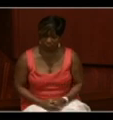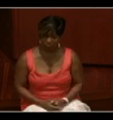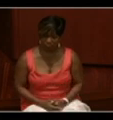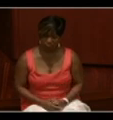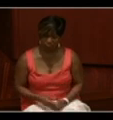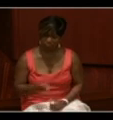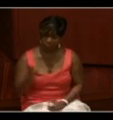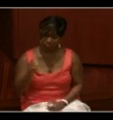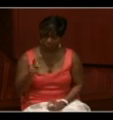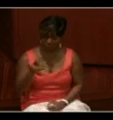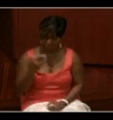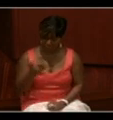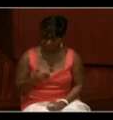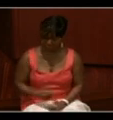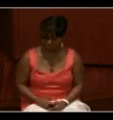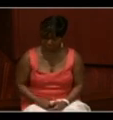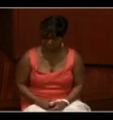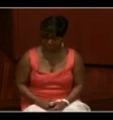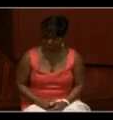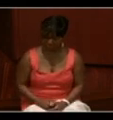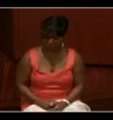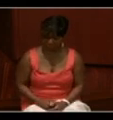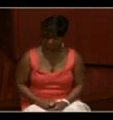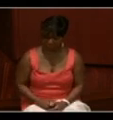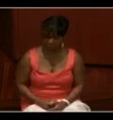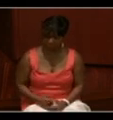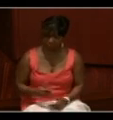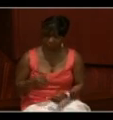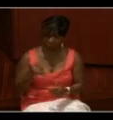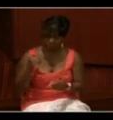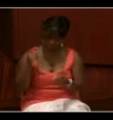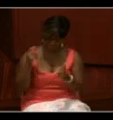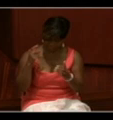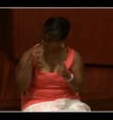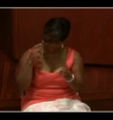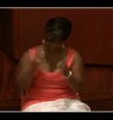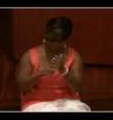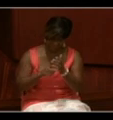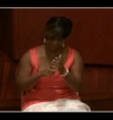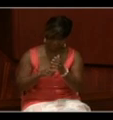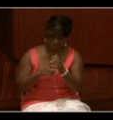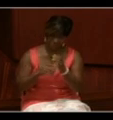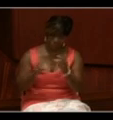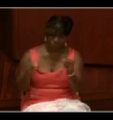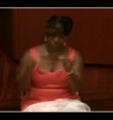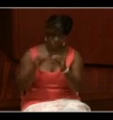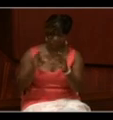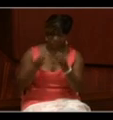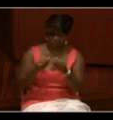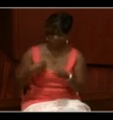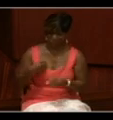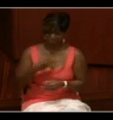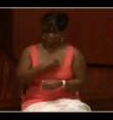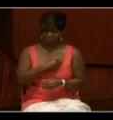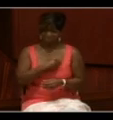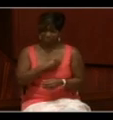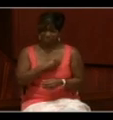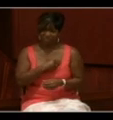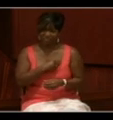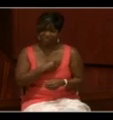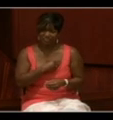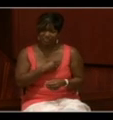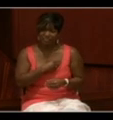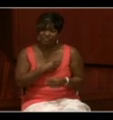Okay, thanks. So you'll see that the family has gotten quite bigger in this photograph, that there are members of perhaps